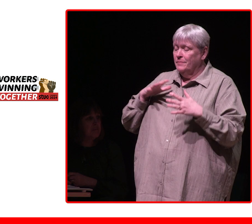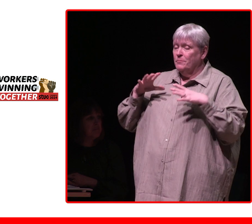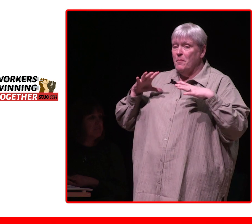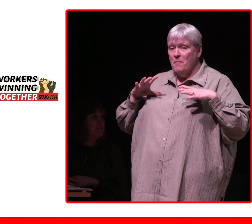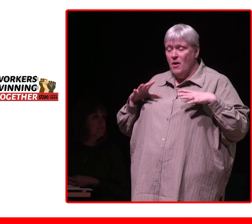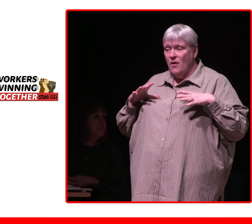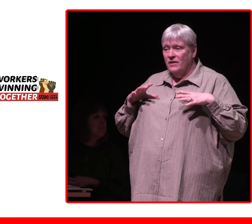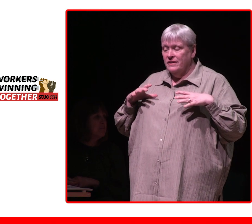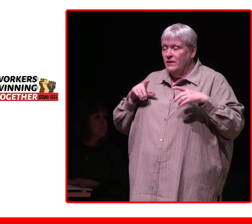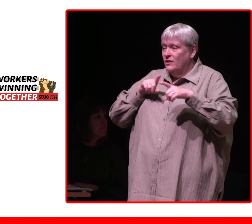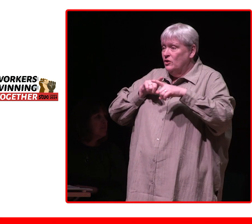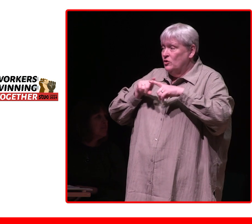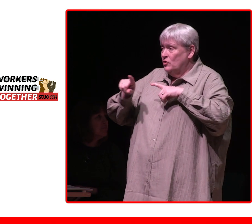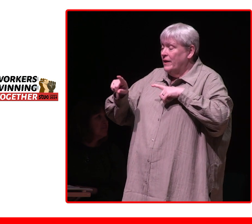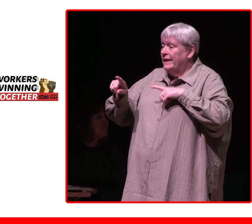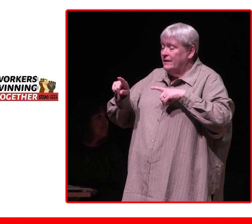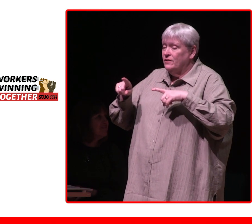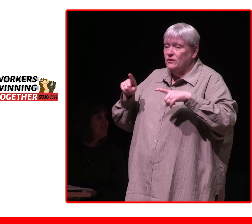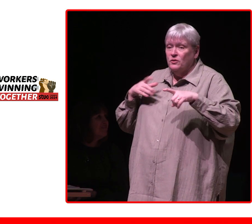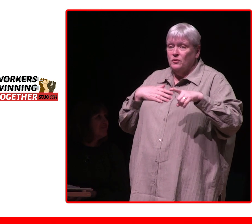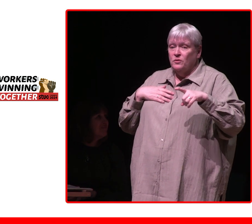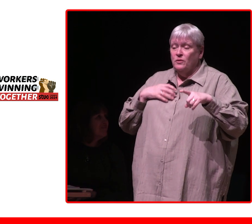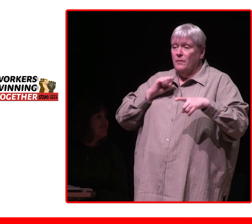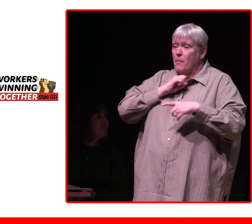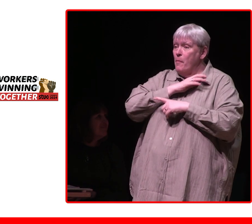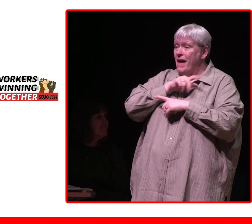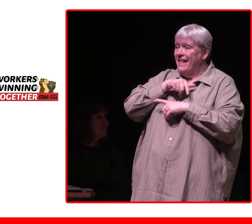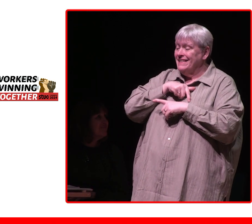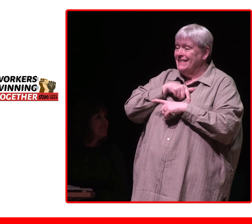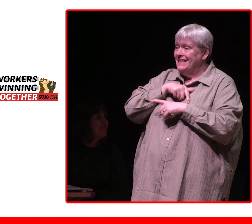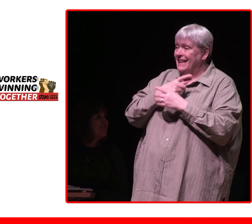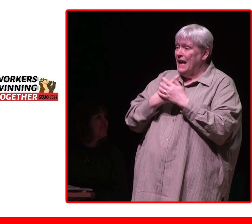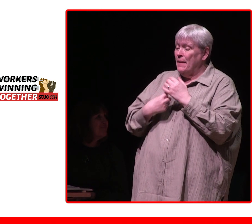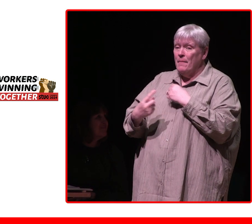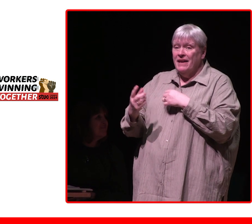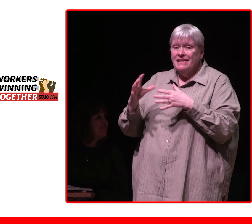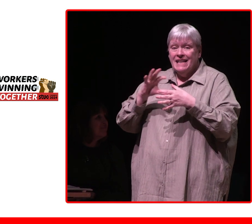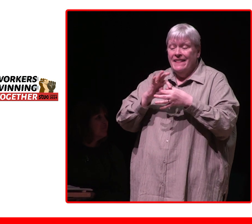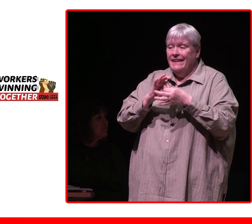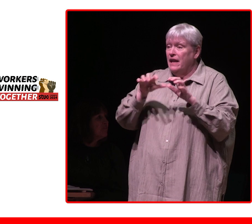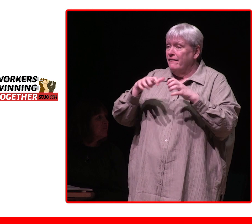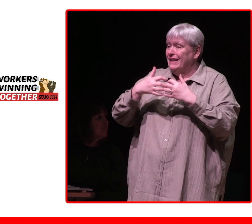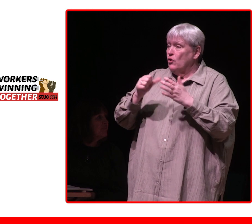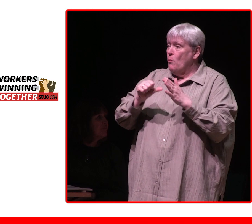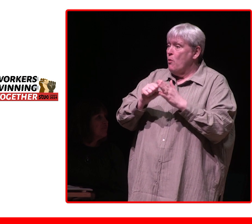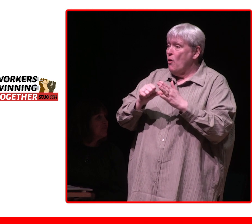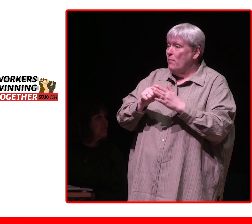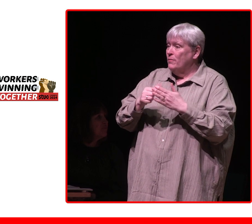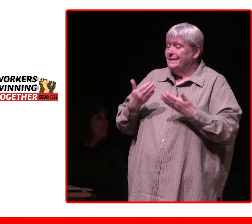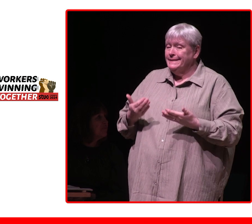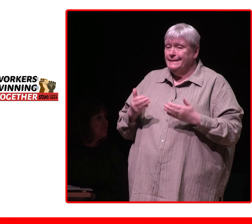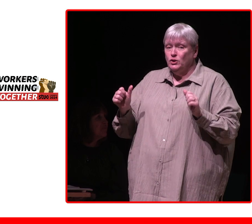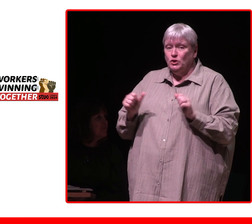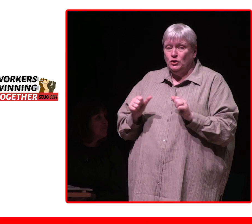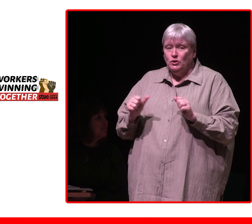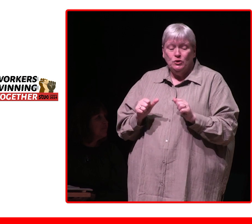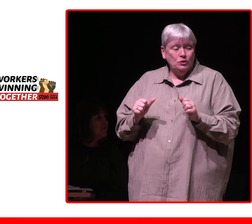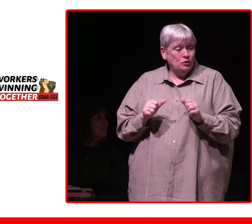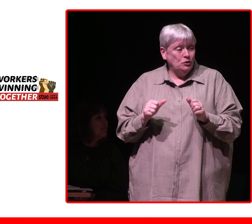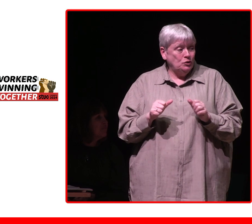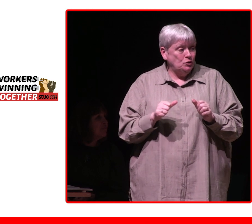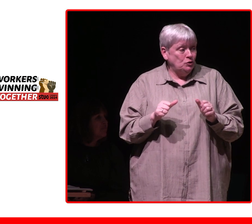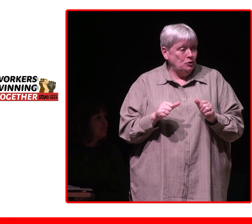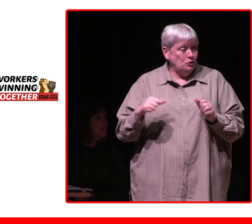we are trying to get the Palestinian ambassador on the link. There's just a little technical difficulties, but it should